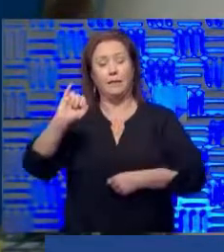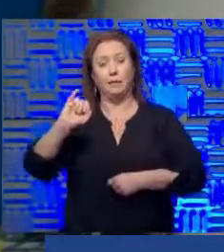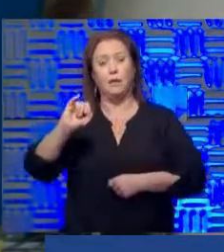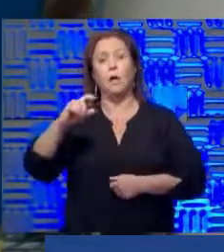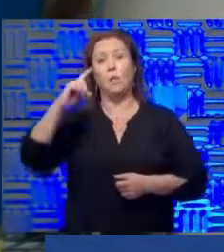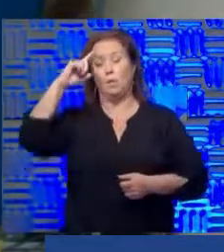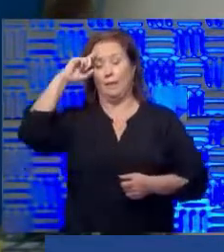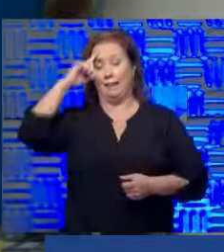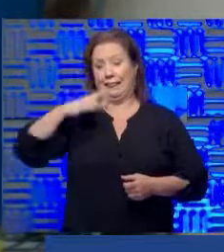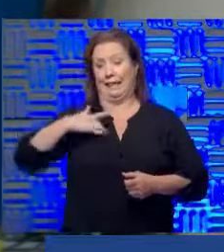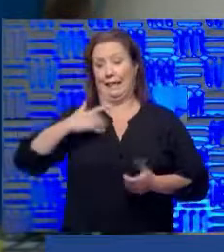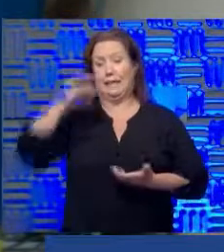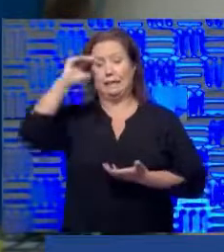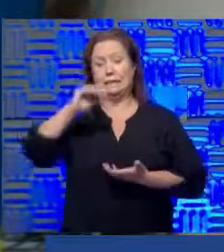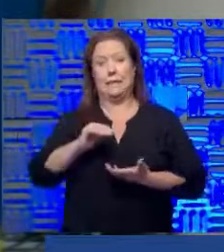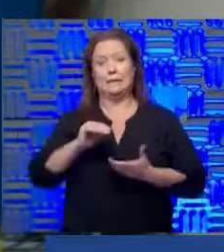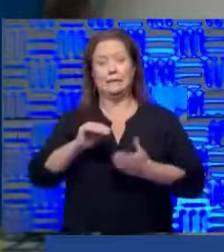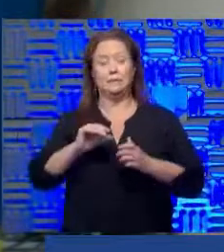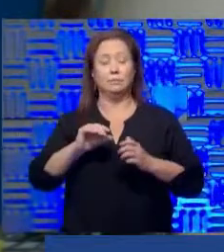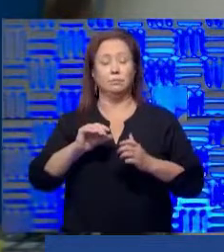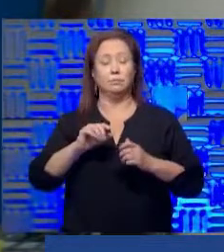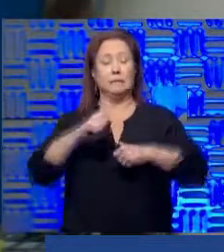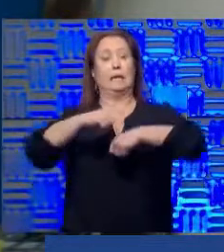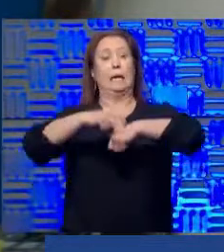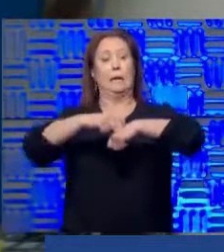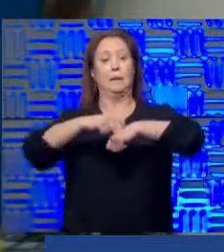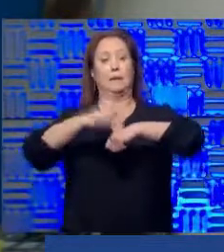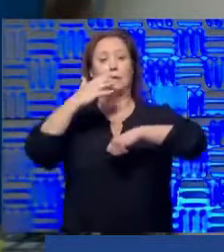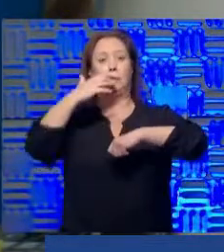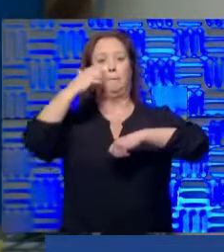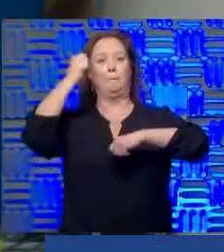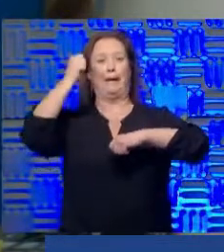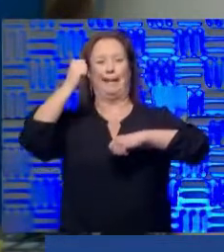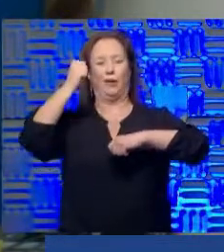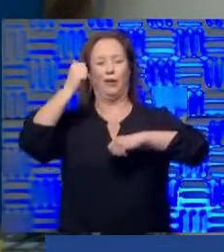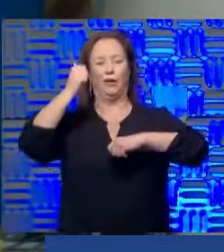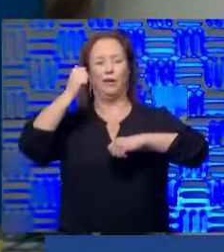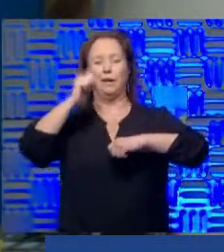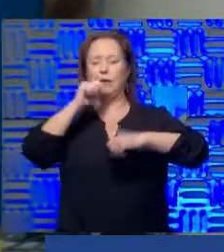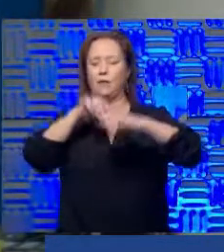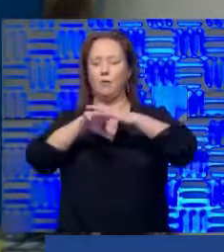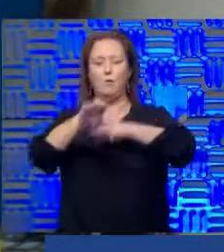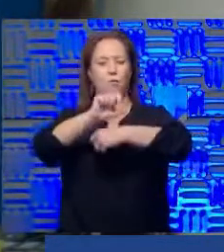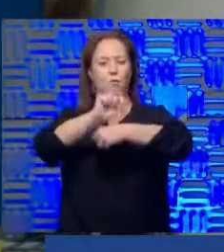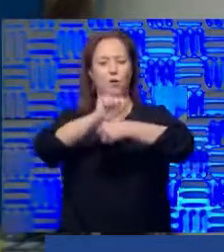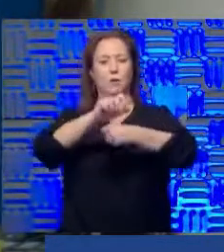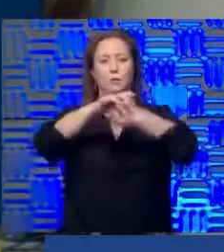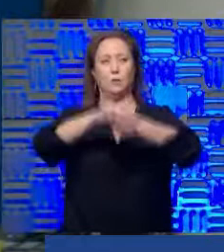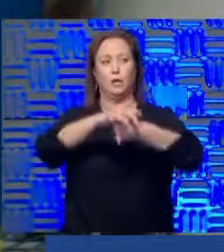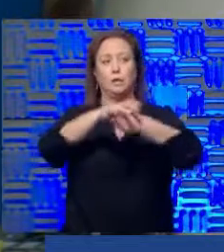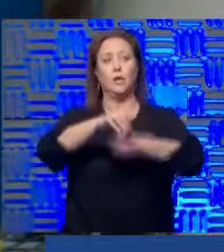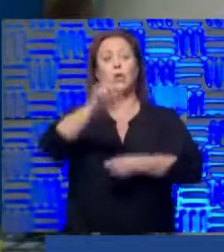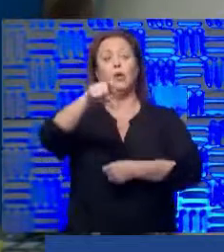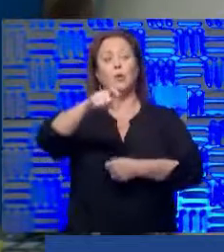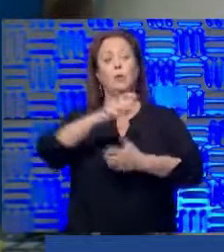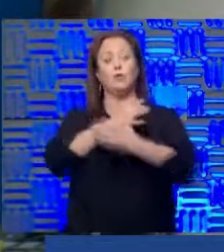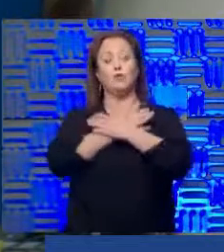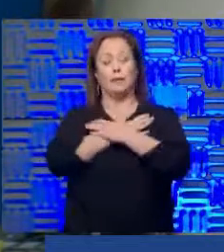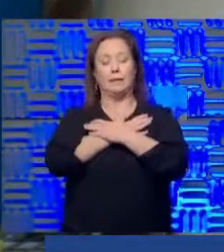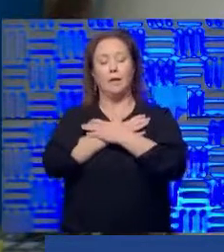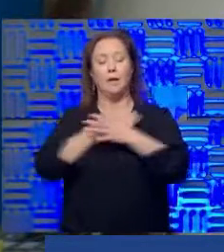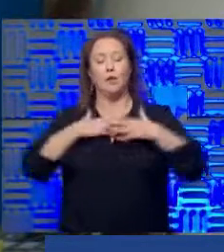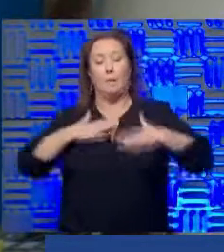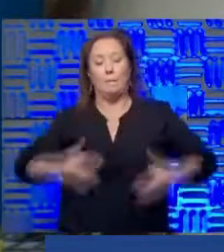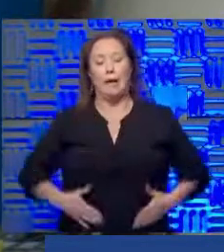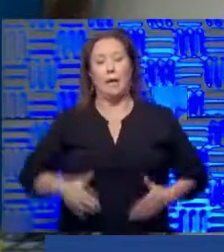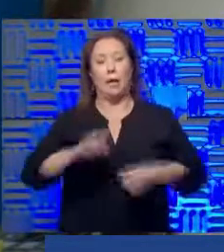thinking. So it's better to not go into work that stressed. You need your rest. Your immune system works much